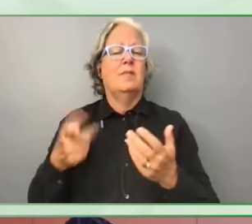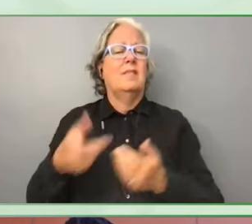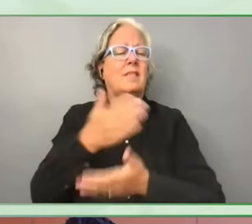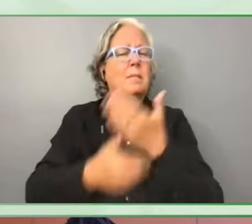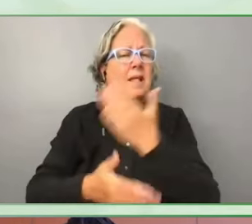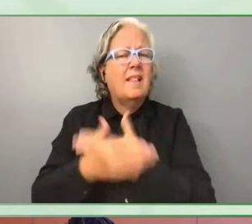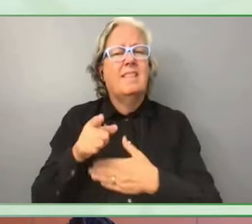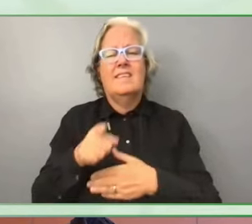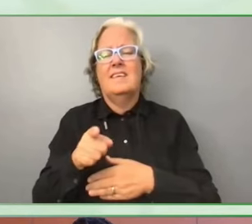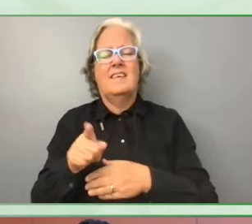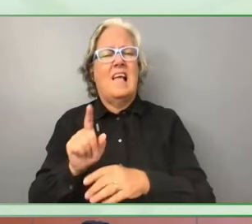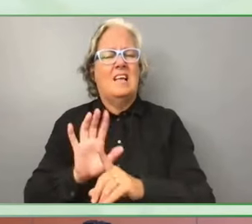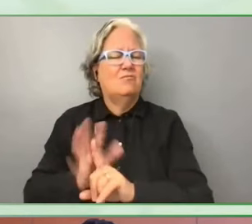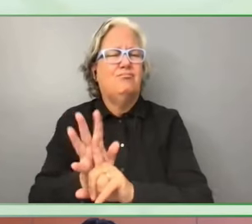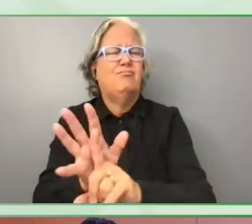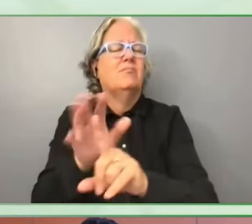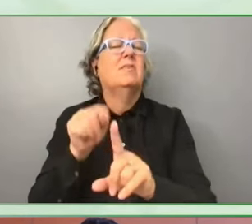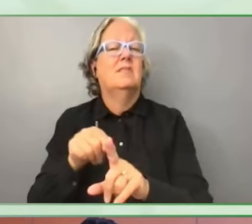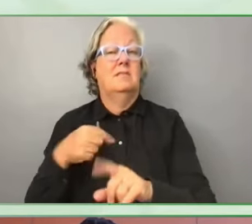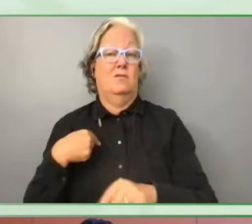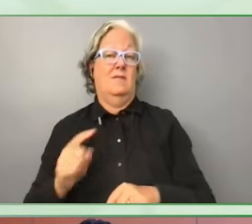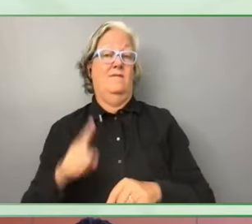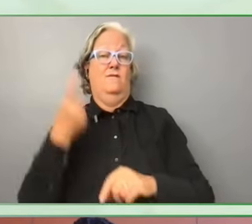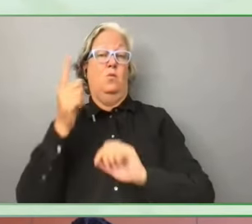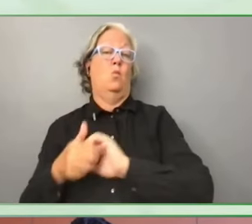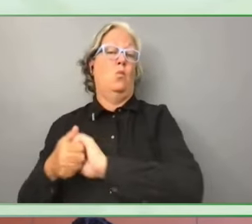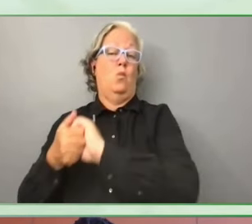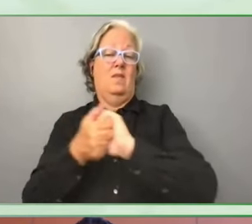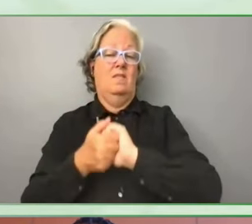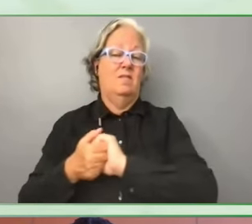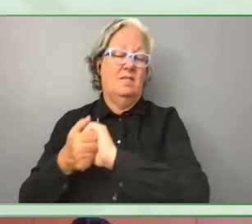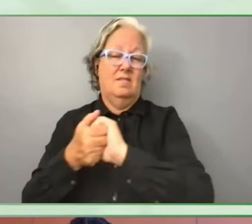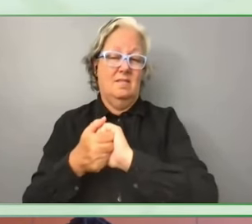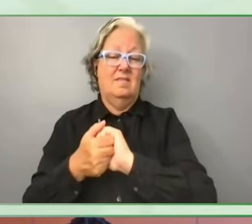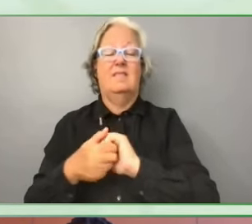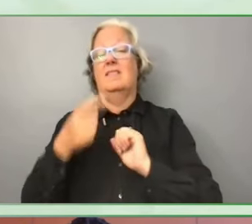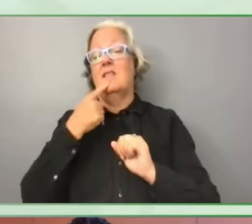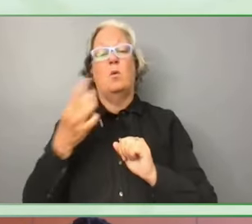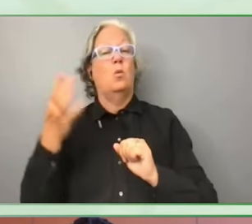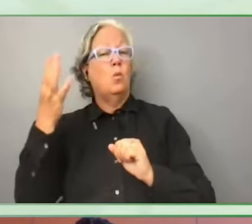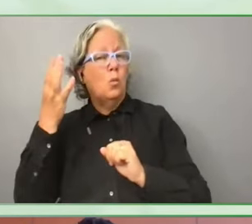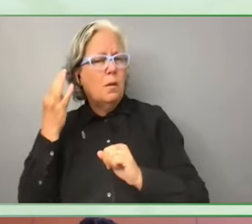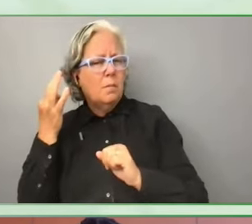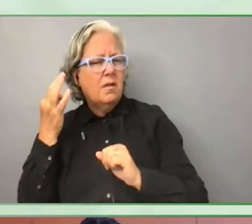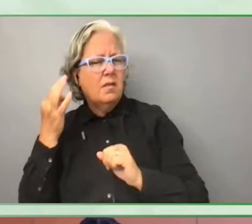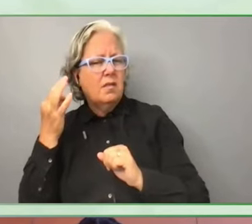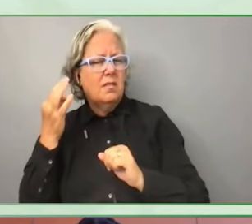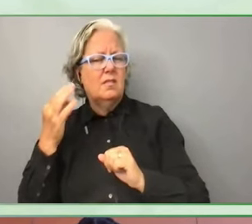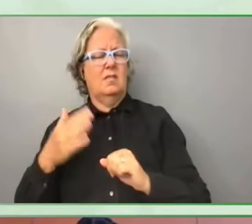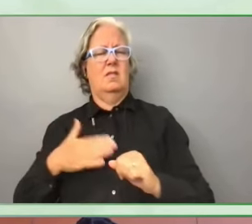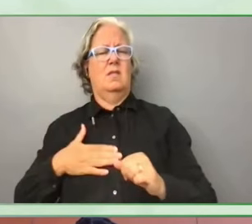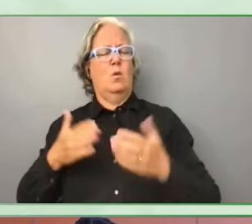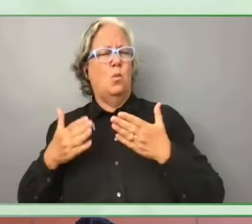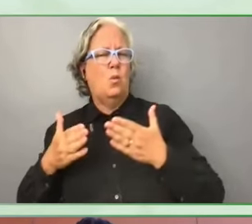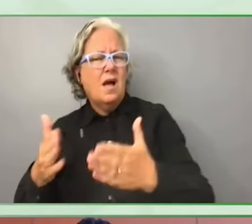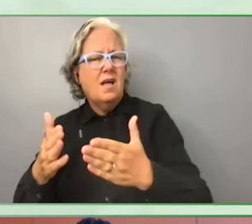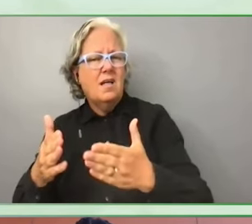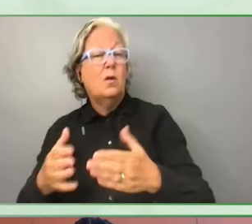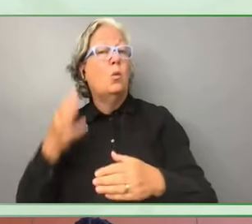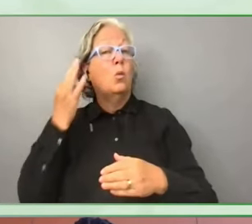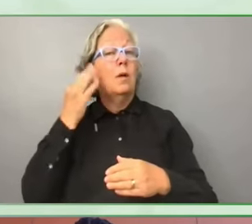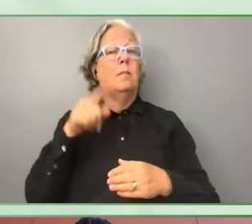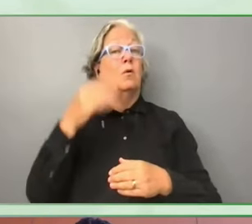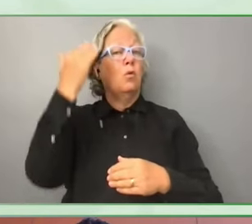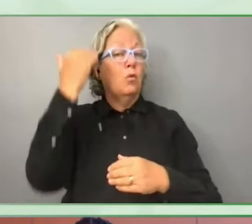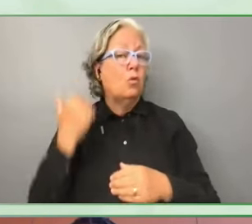We were the first organization to address this aspect of women of rape perpetrated on women and girls with disability. And